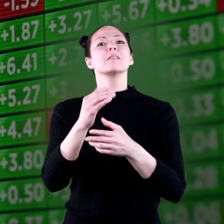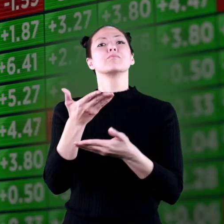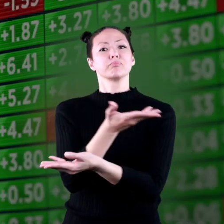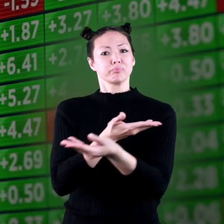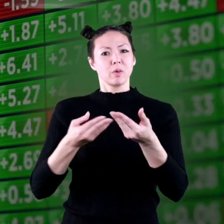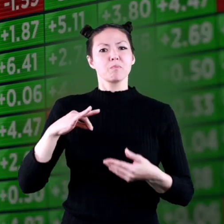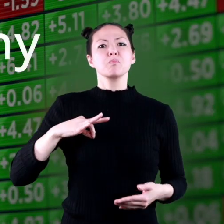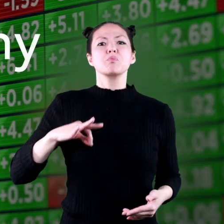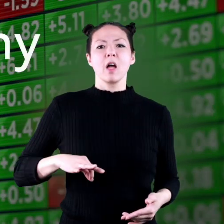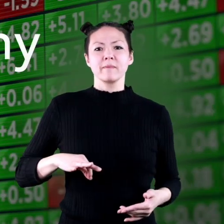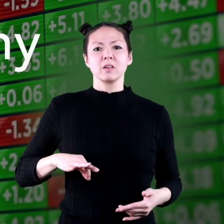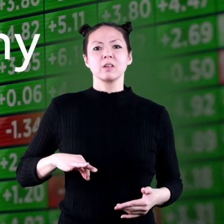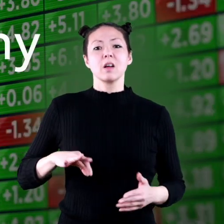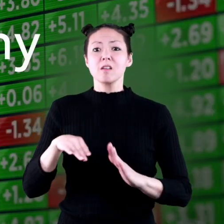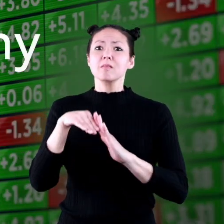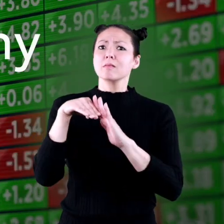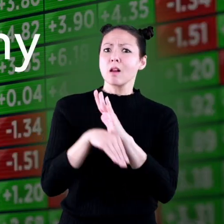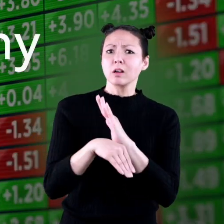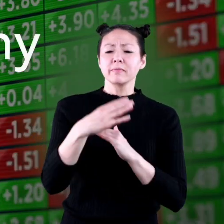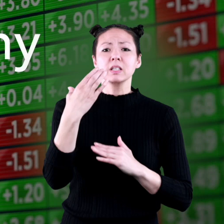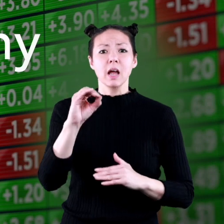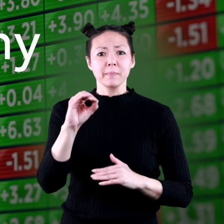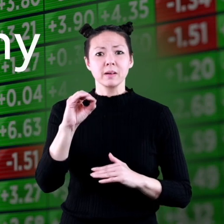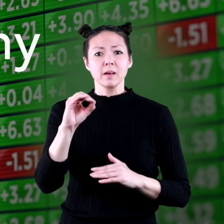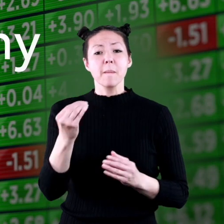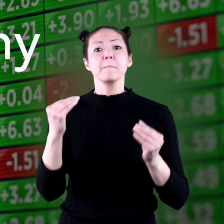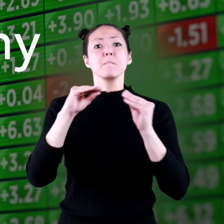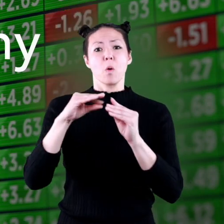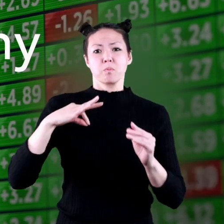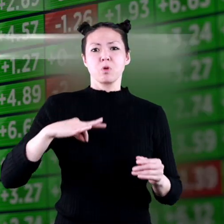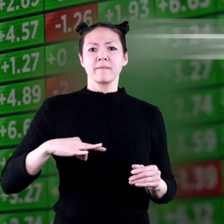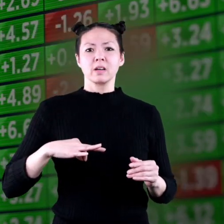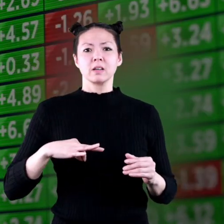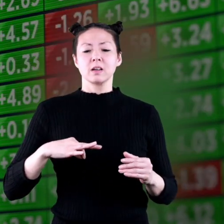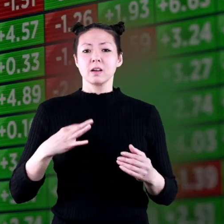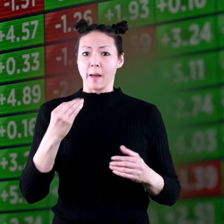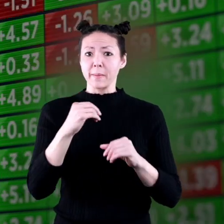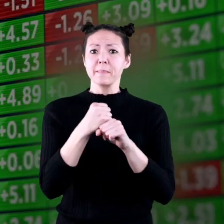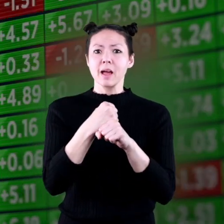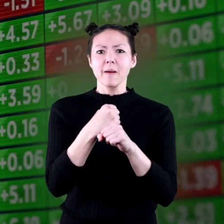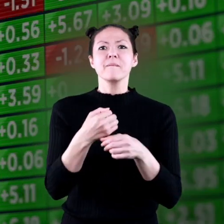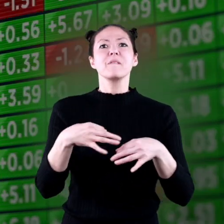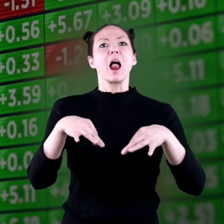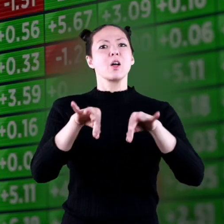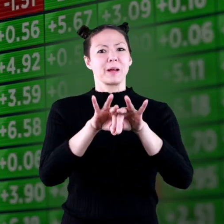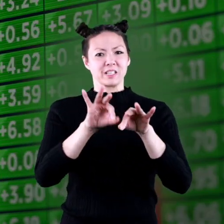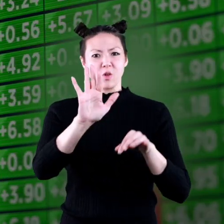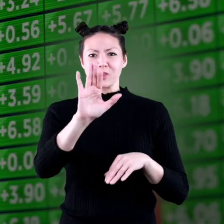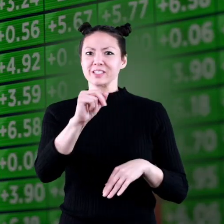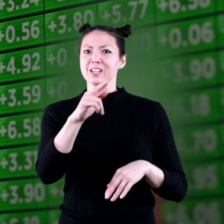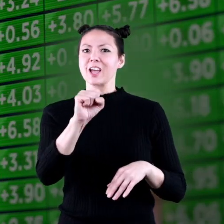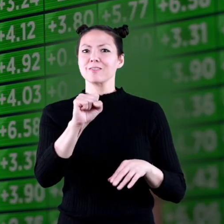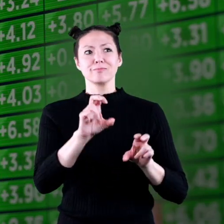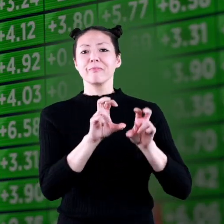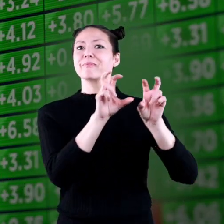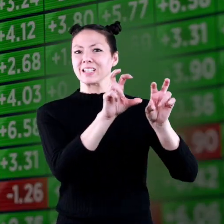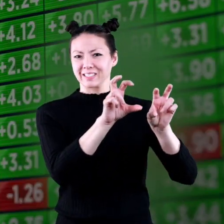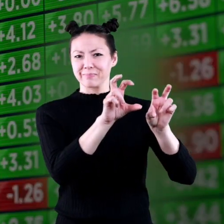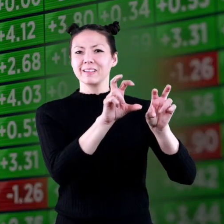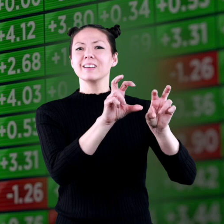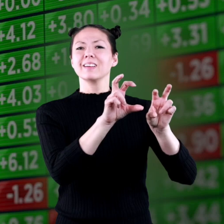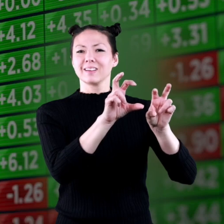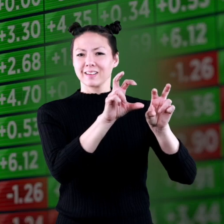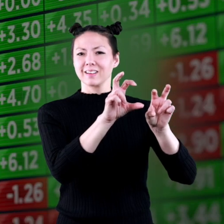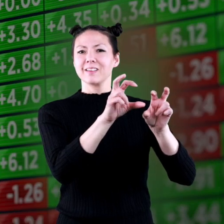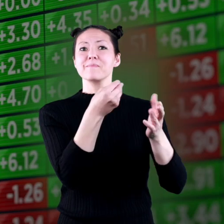in a company, you share in the profit and the loss of a company. The more profit a company makes, the more valuable your